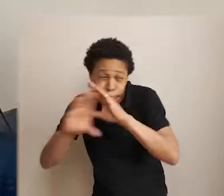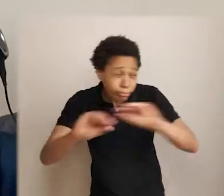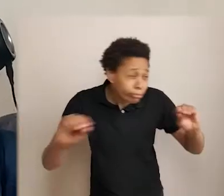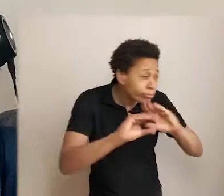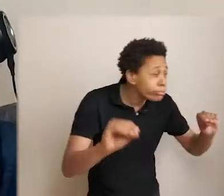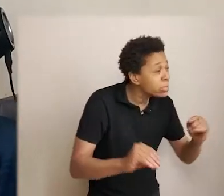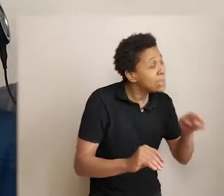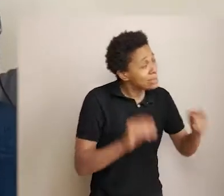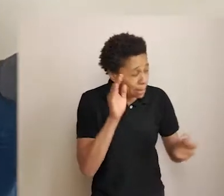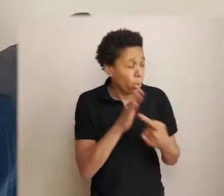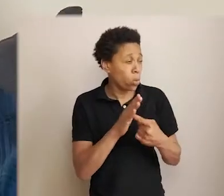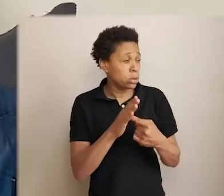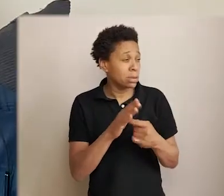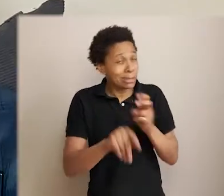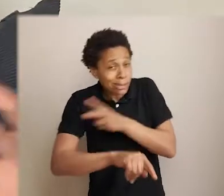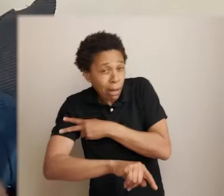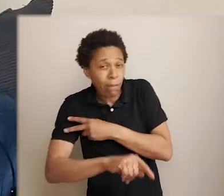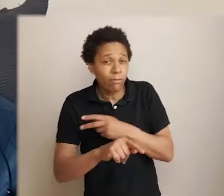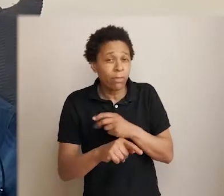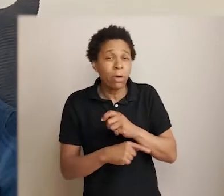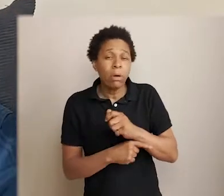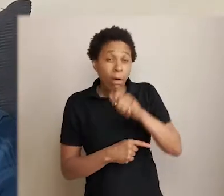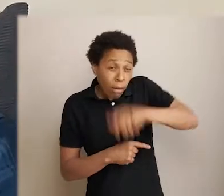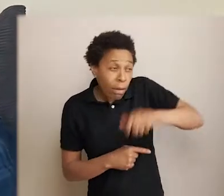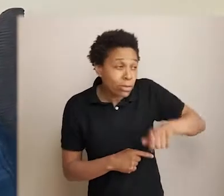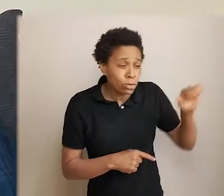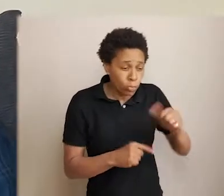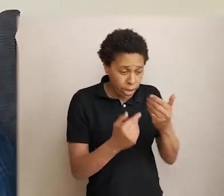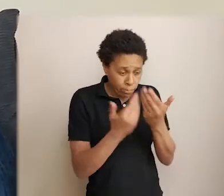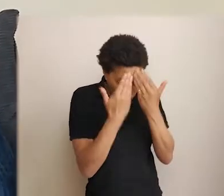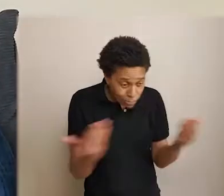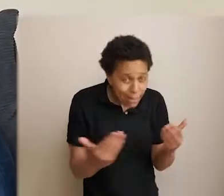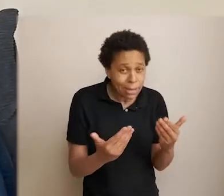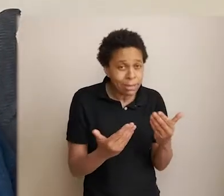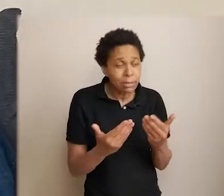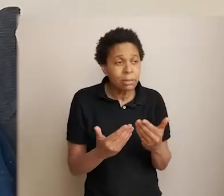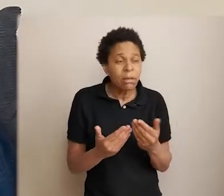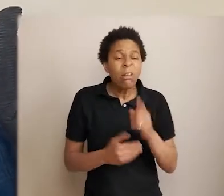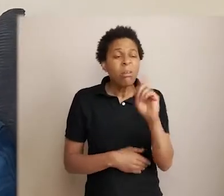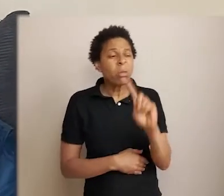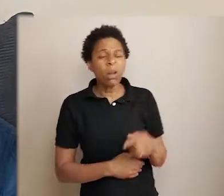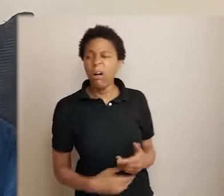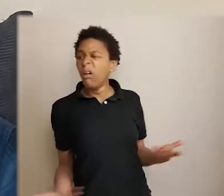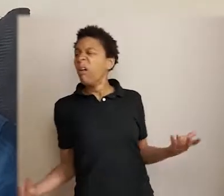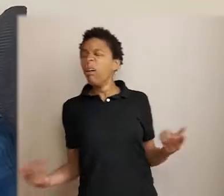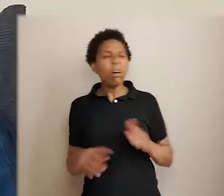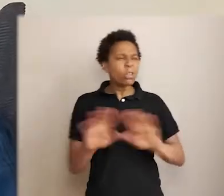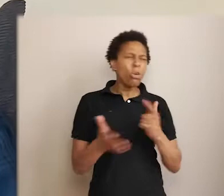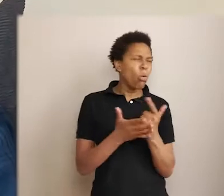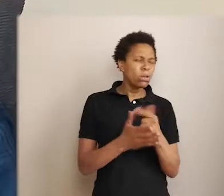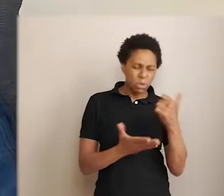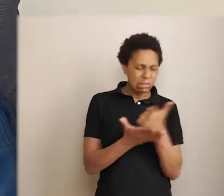and clients to be treated with respect and without discrimination. A common response was, oh, we don't have any of those around our